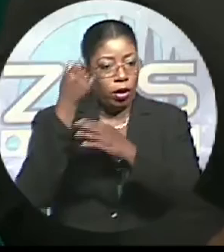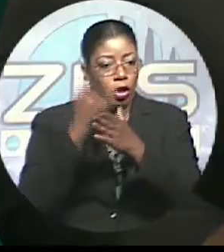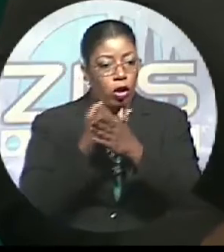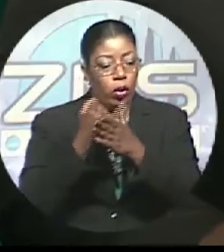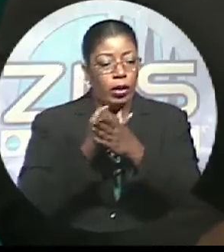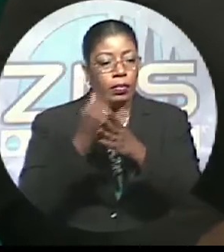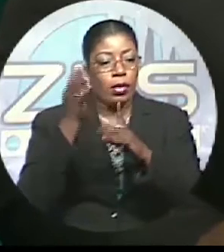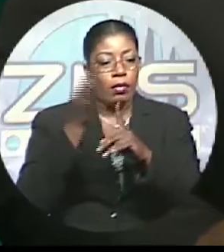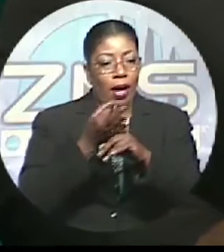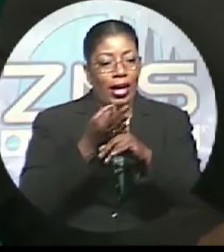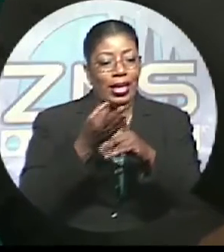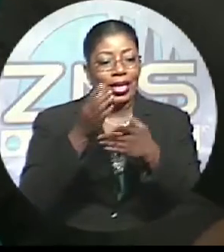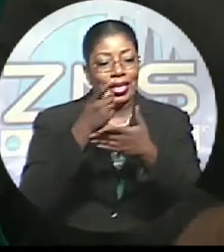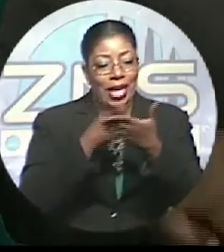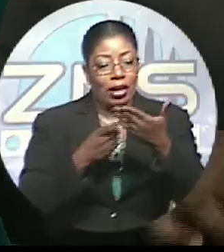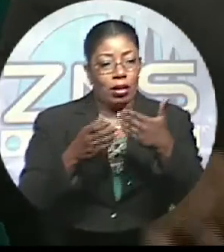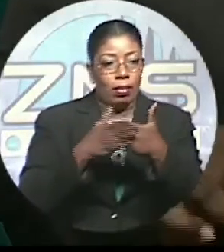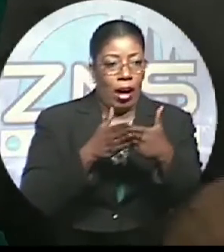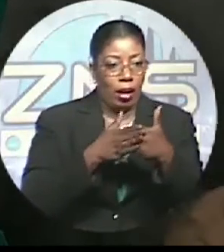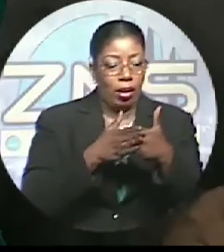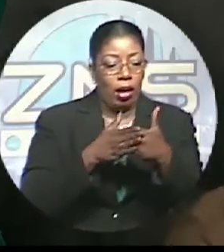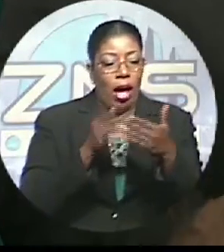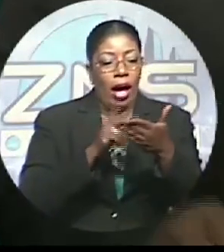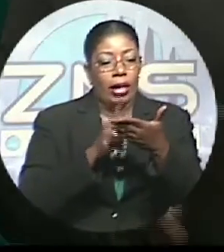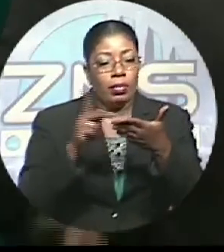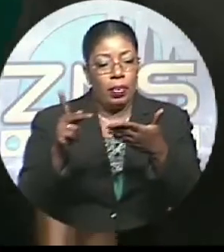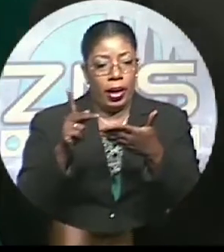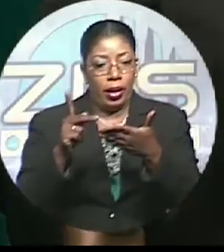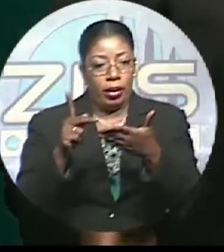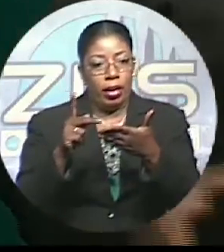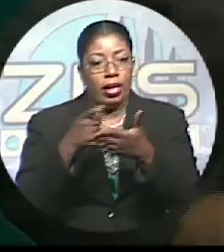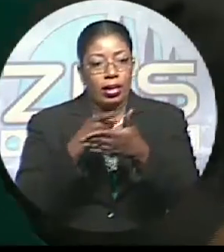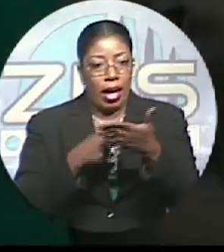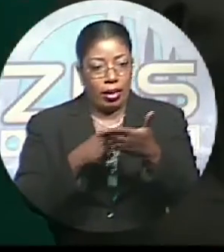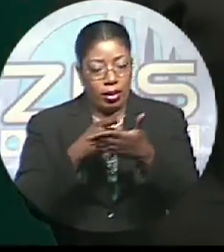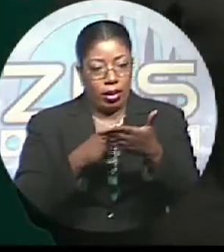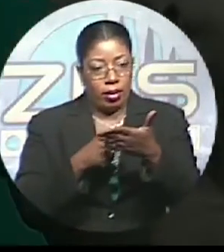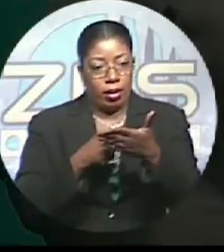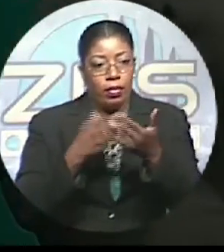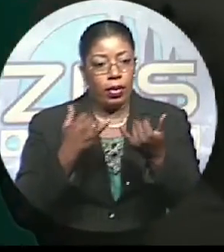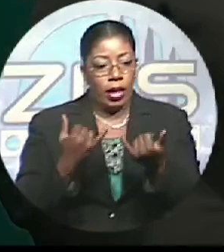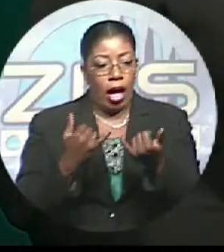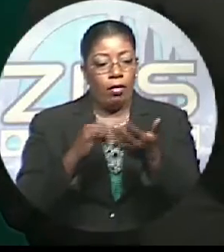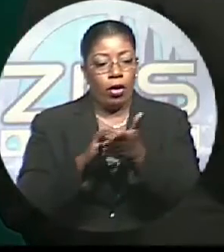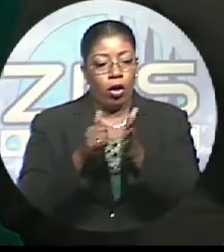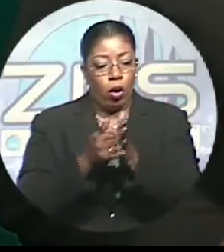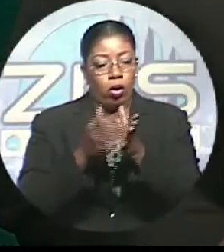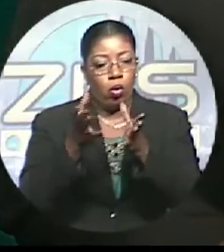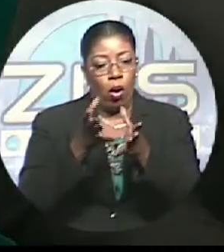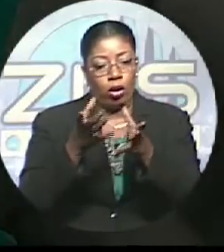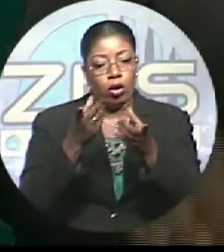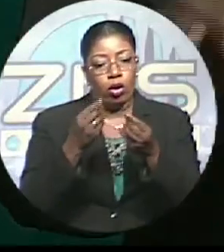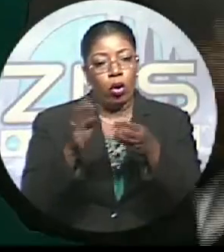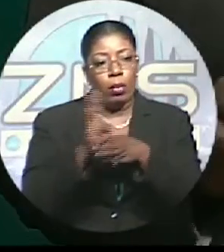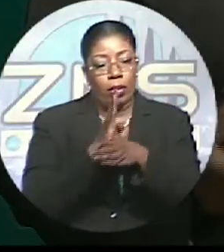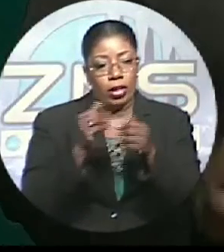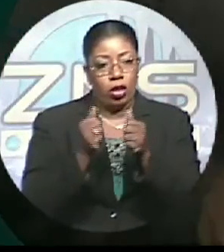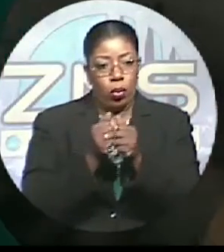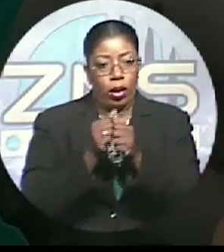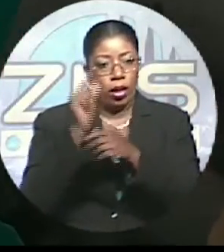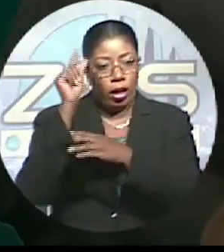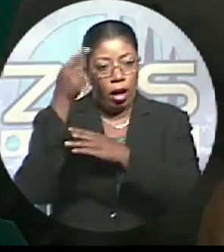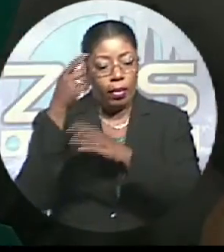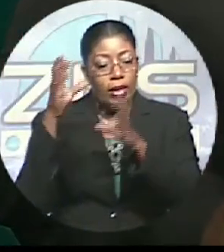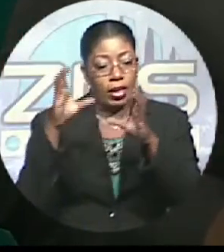filing tax returns and paying the assessed taxes. Now, here's where it really affects those wishing to do business with the government. The certificate